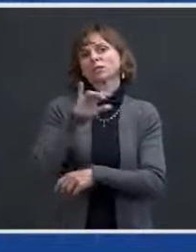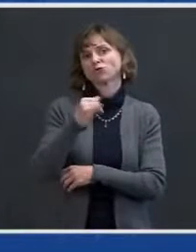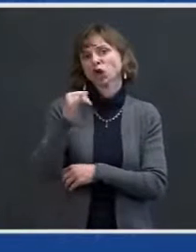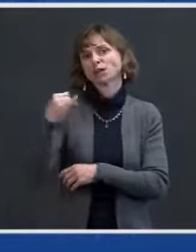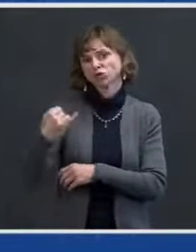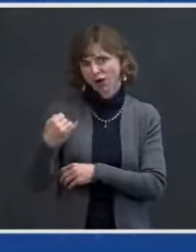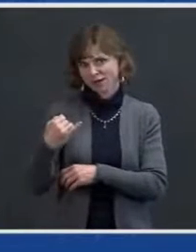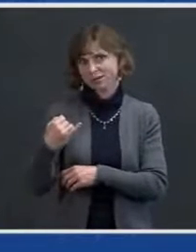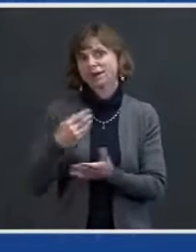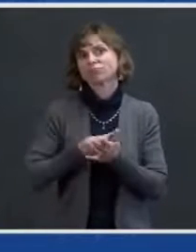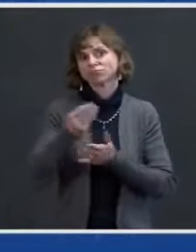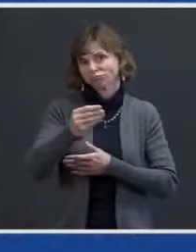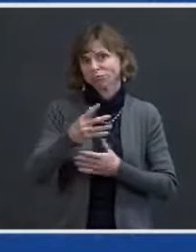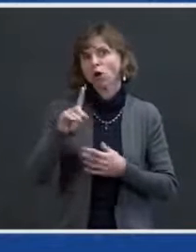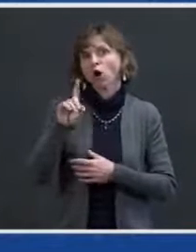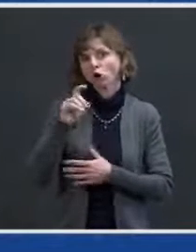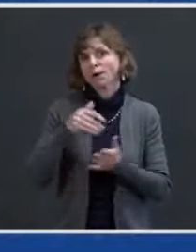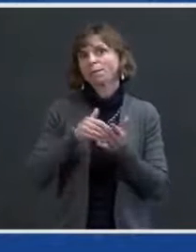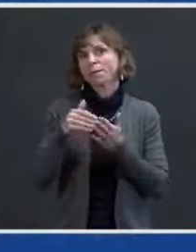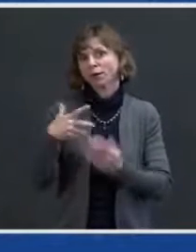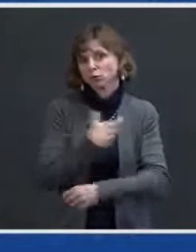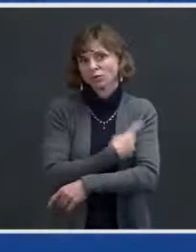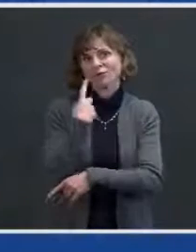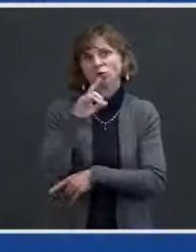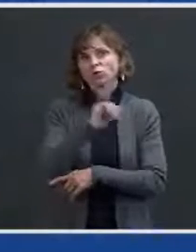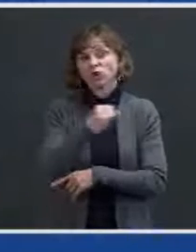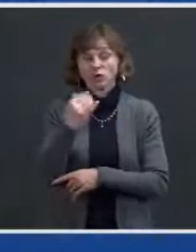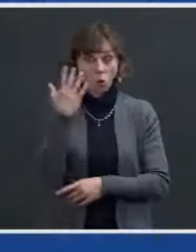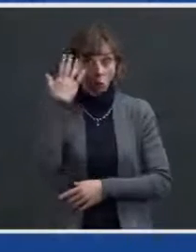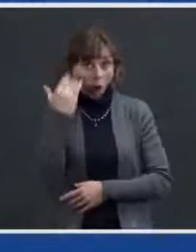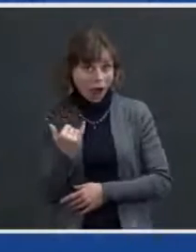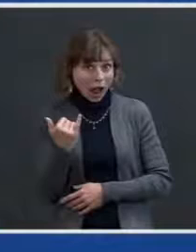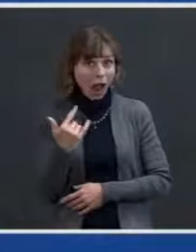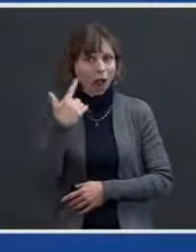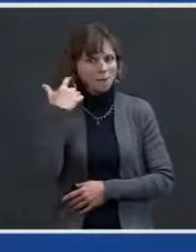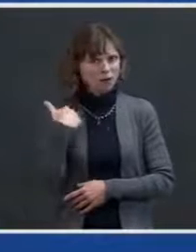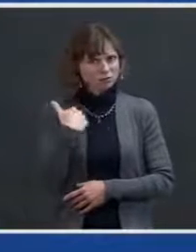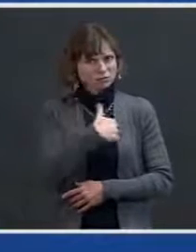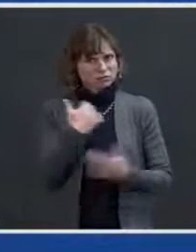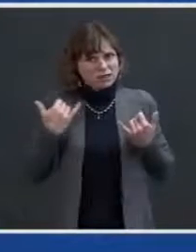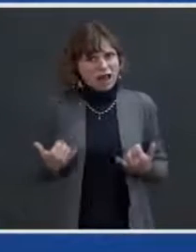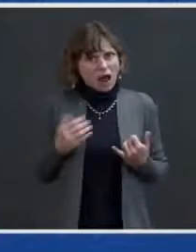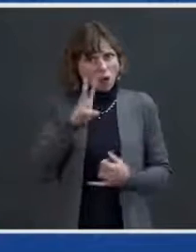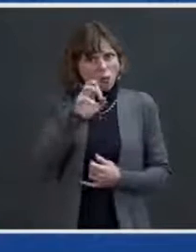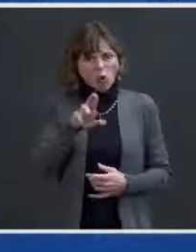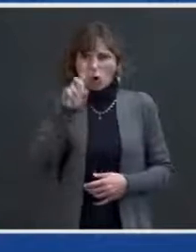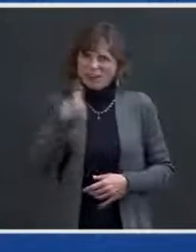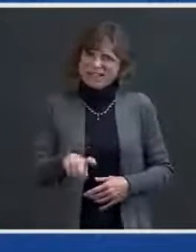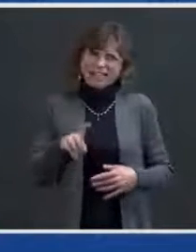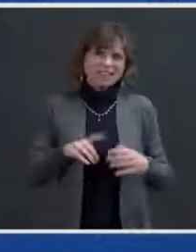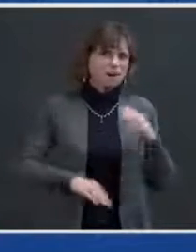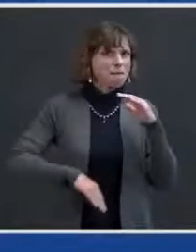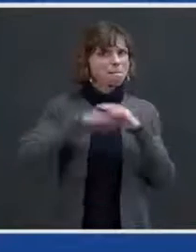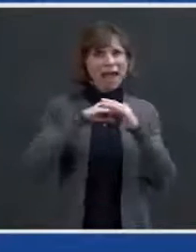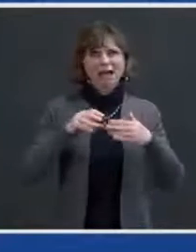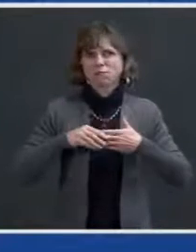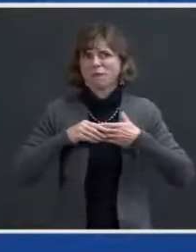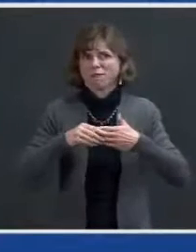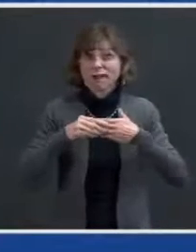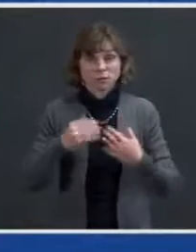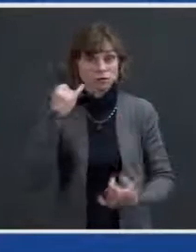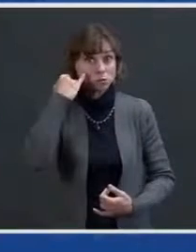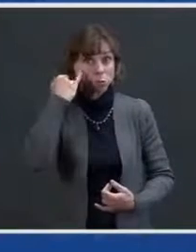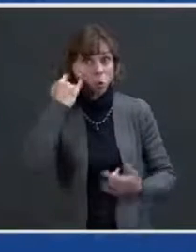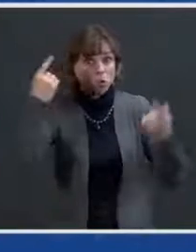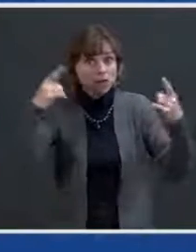Johnson vaccine. I'm doing this because in this wartime efforts, we need maximum flexibility. There's always a chance that we'll